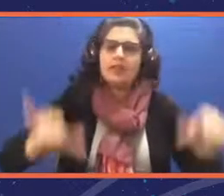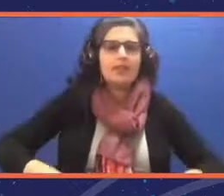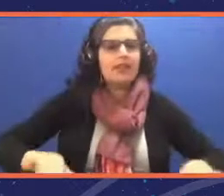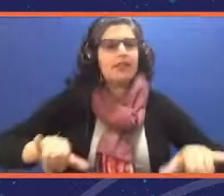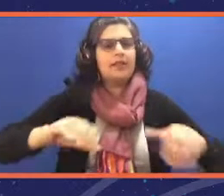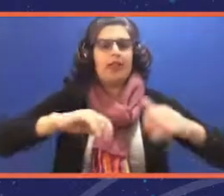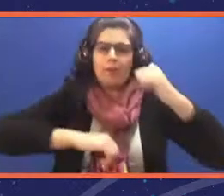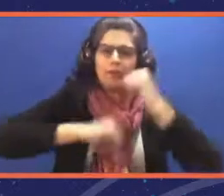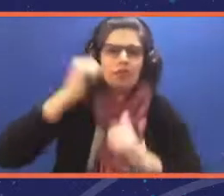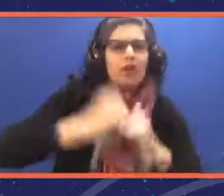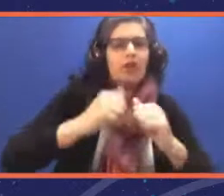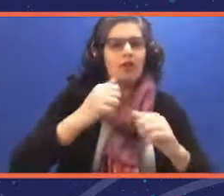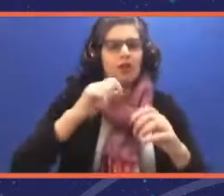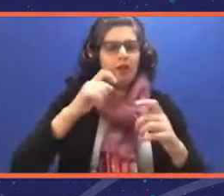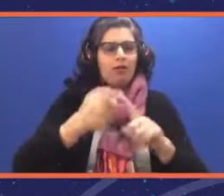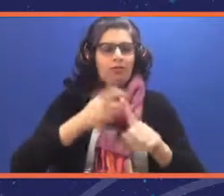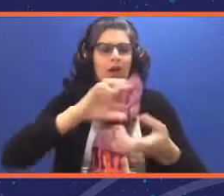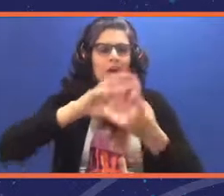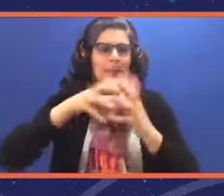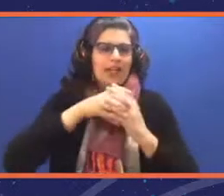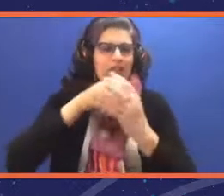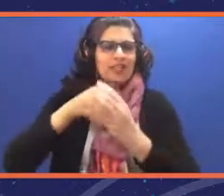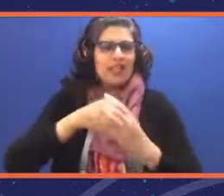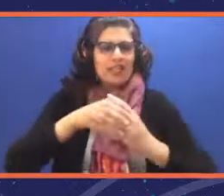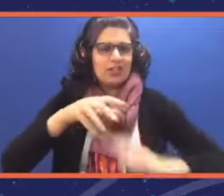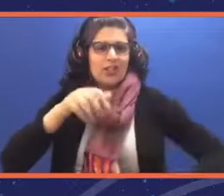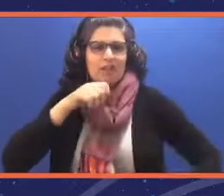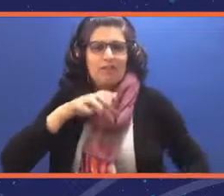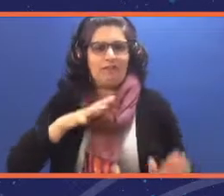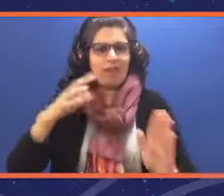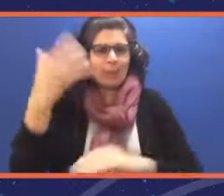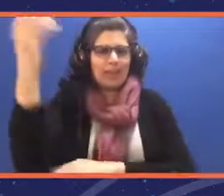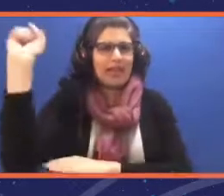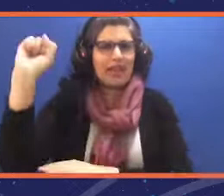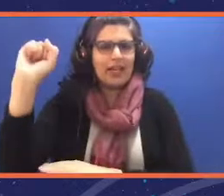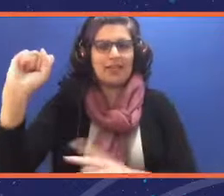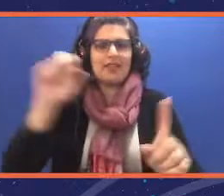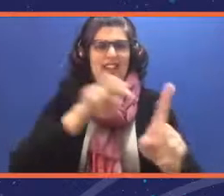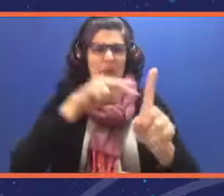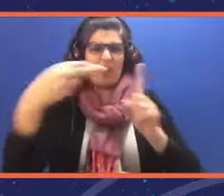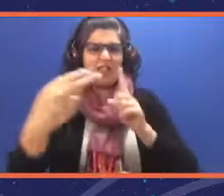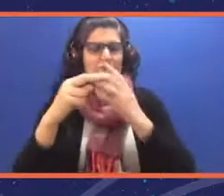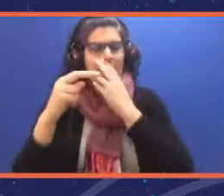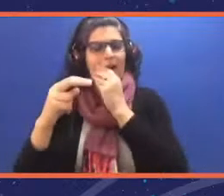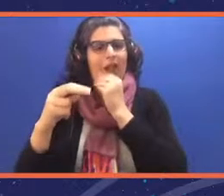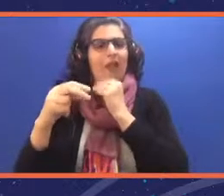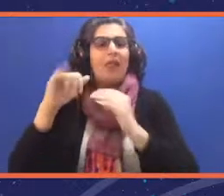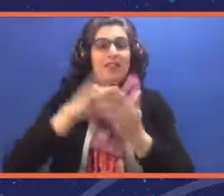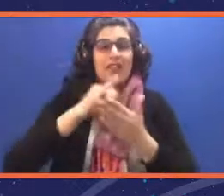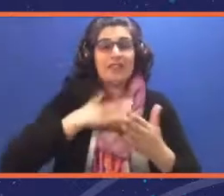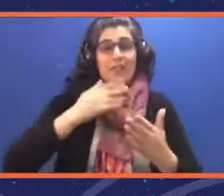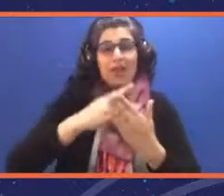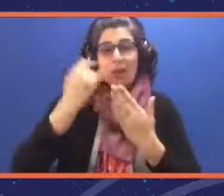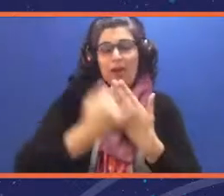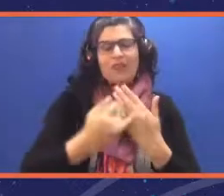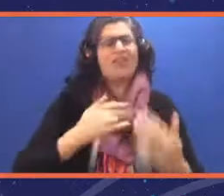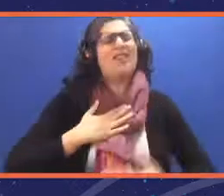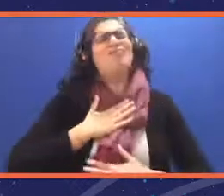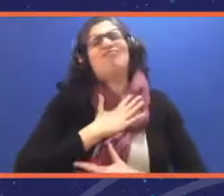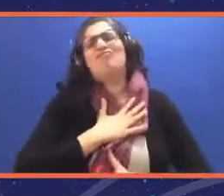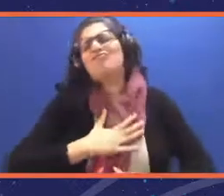feminist perspective. So that's what my project is. And I just like really appreciate just all the artists, just all the